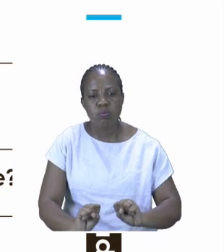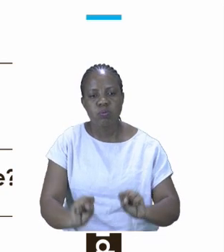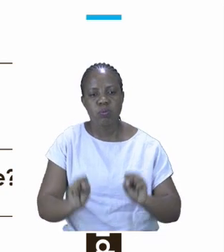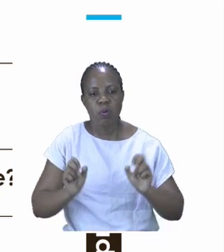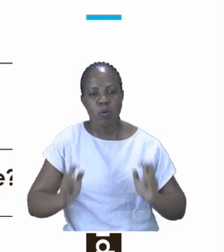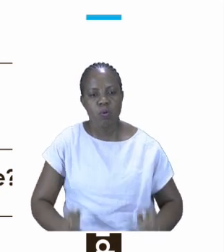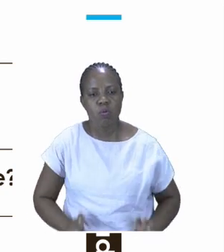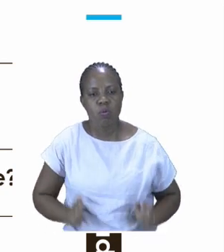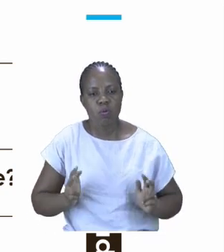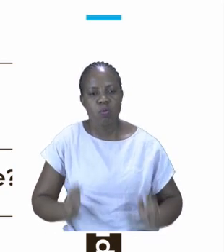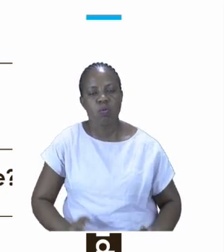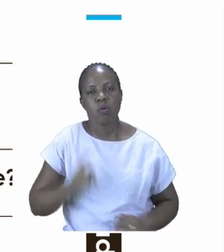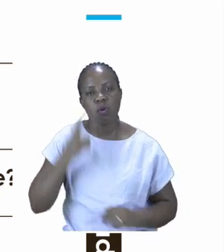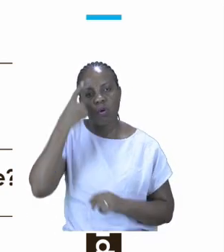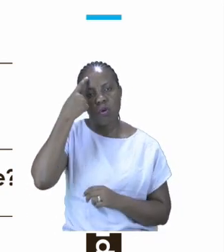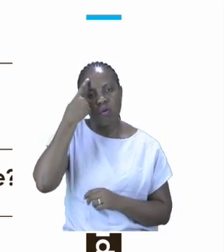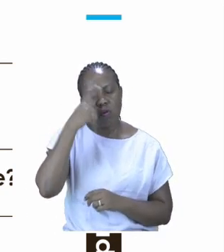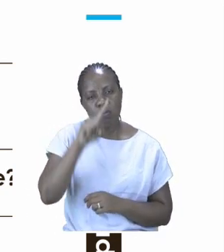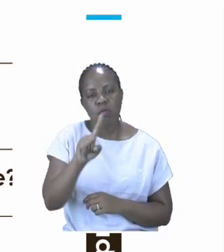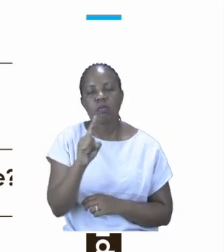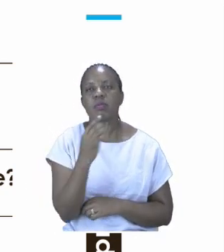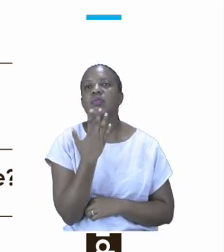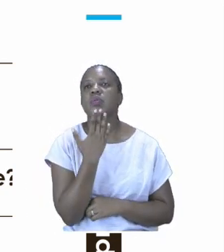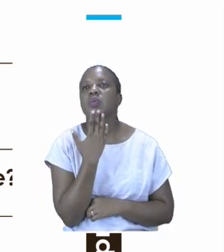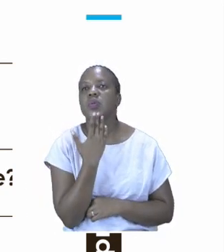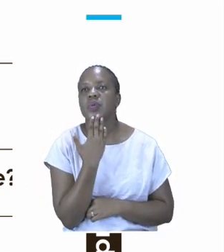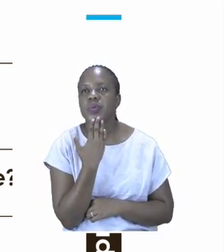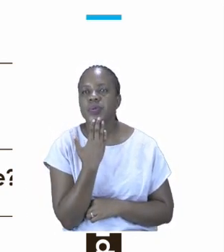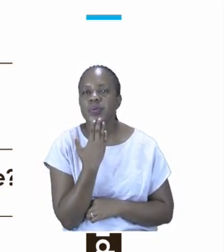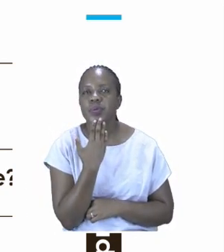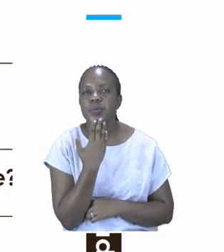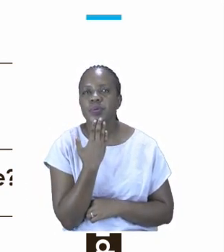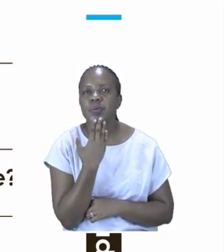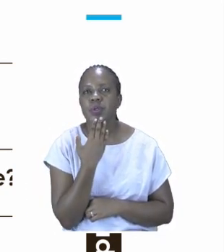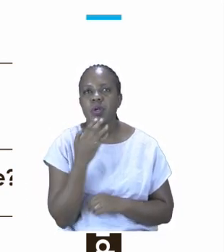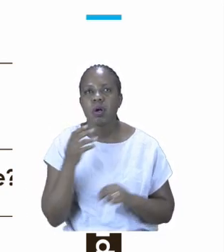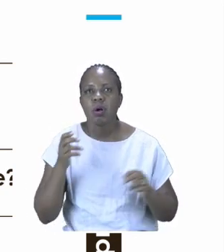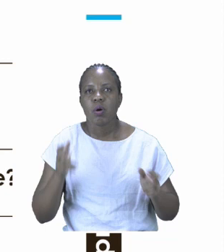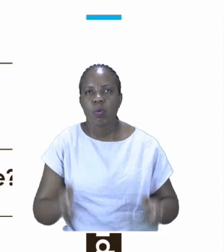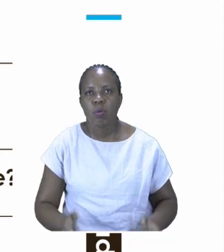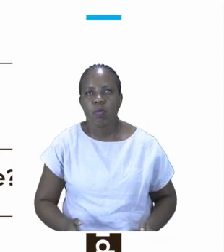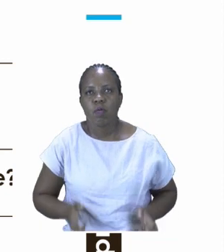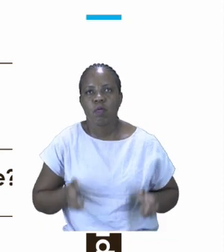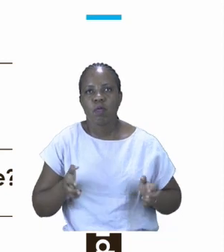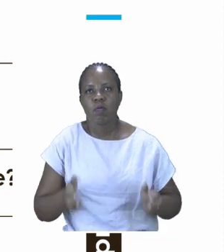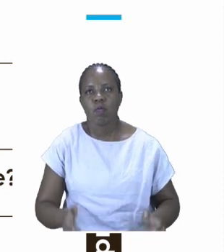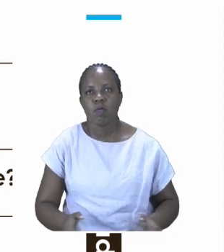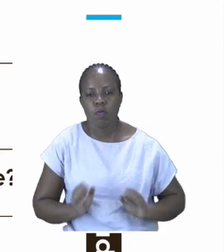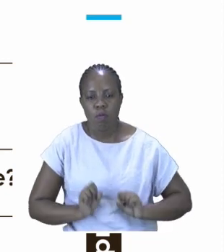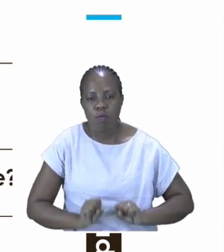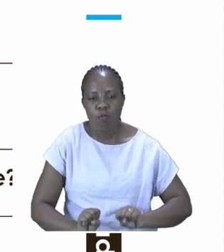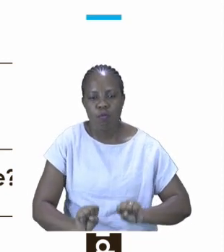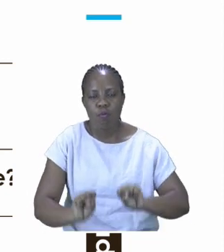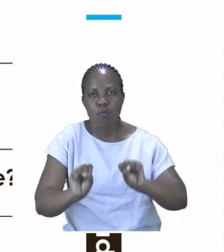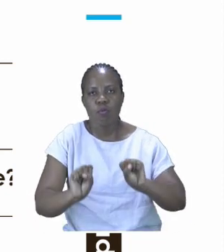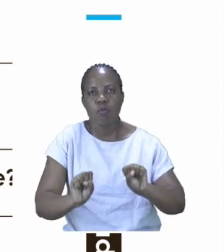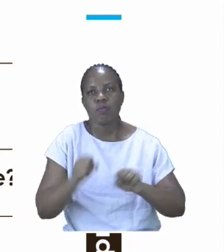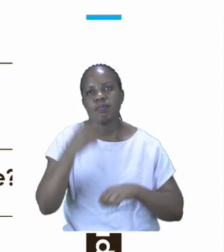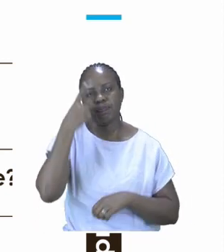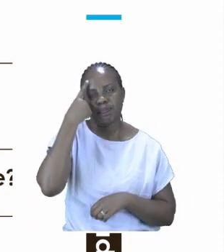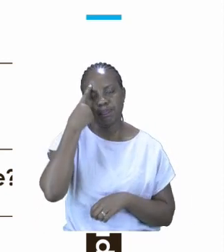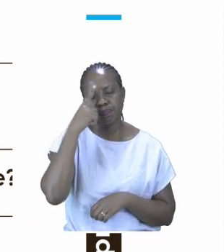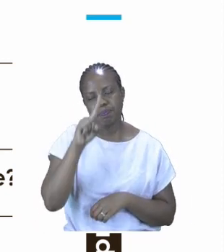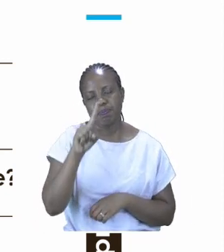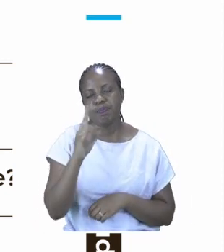push? Whose wheelchair did they push? The next